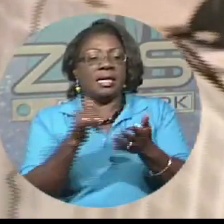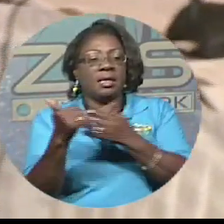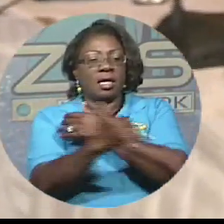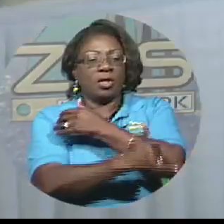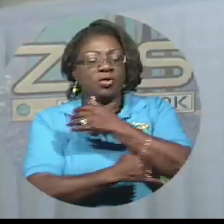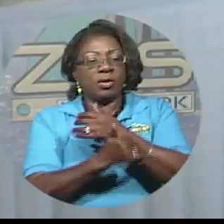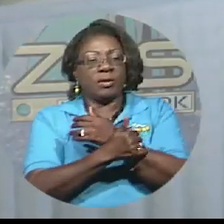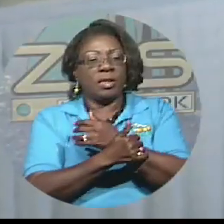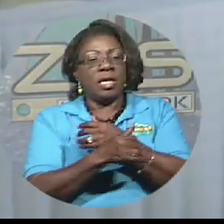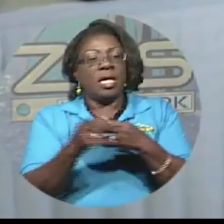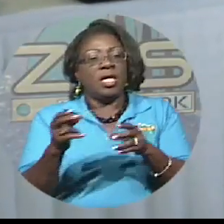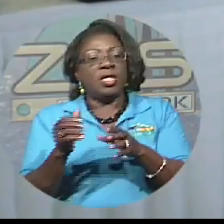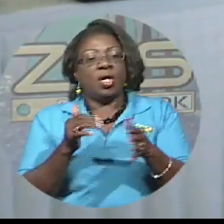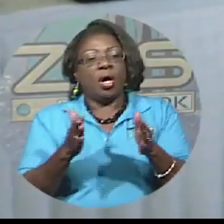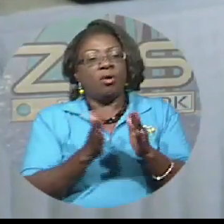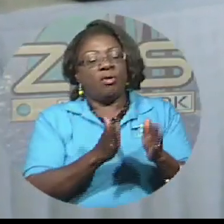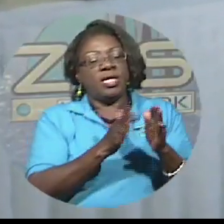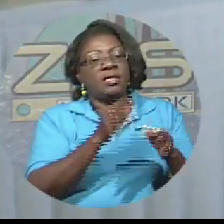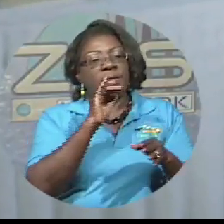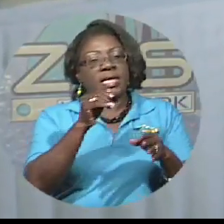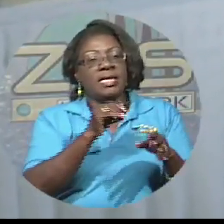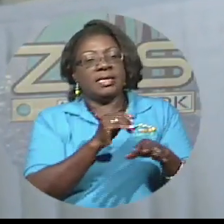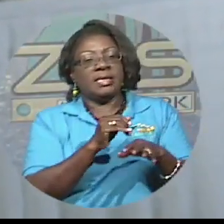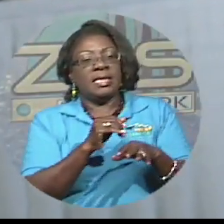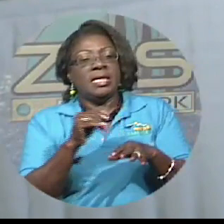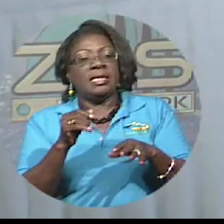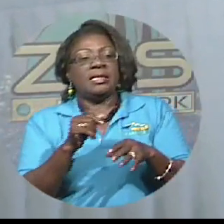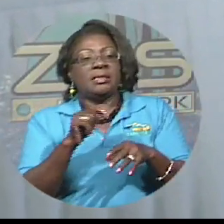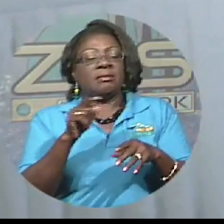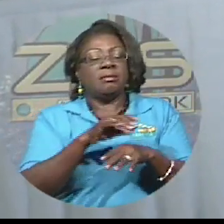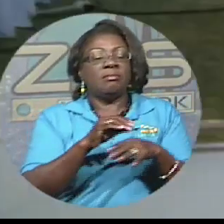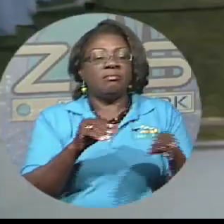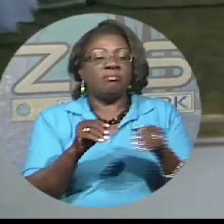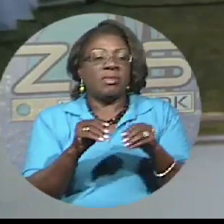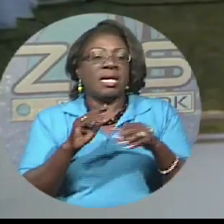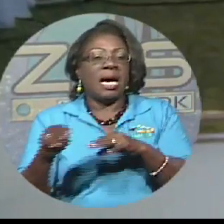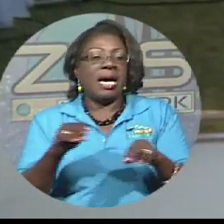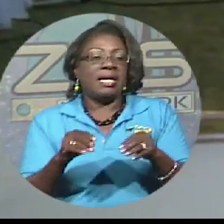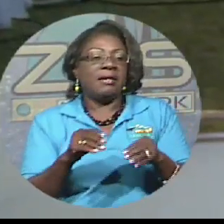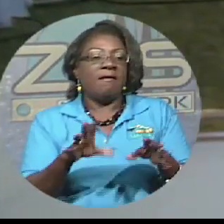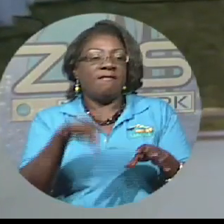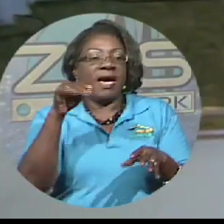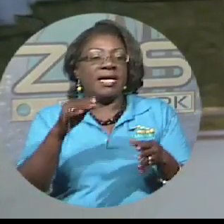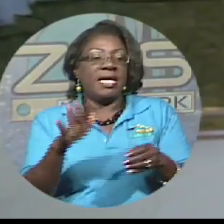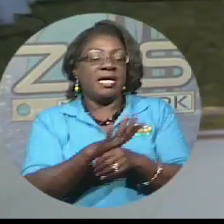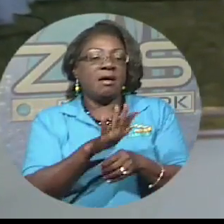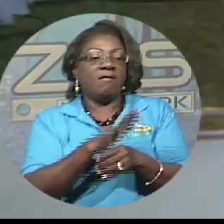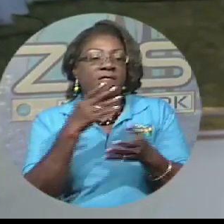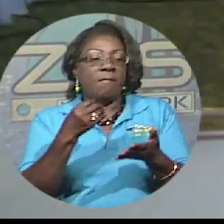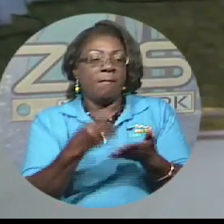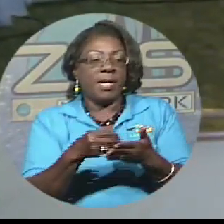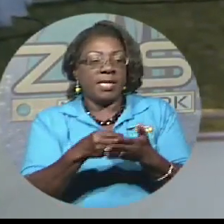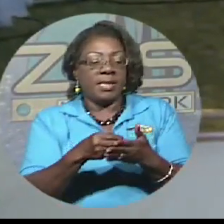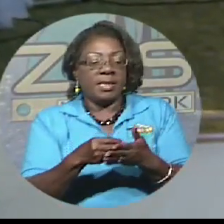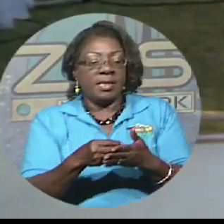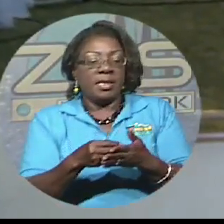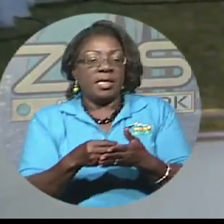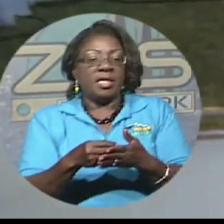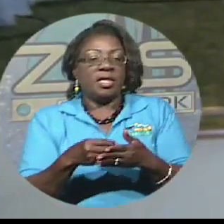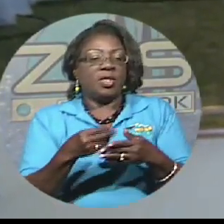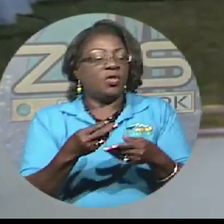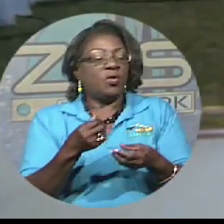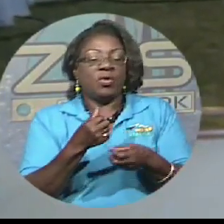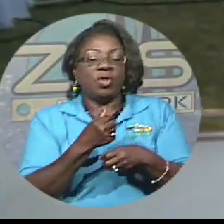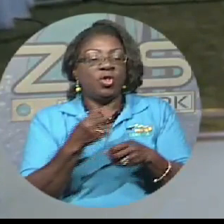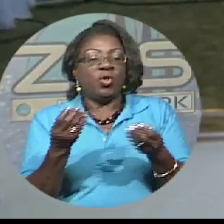suspended. The arrangement has the British territory unable to put funding into key social infrastructure. The Bahamas is appealing